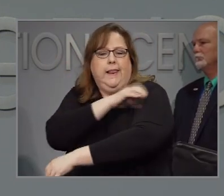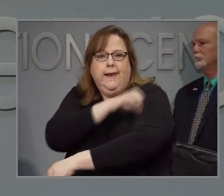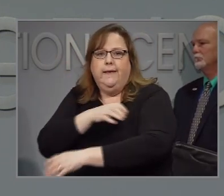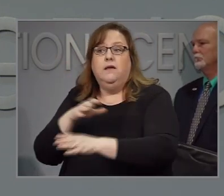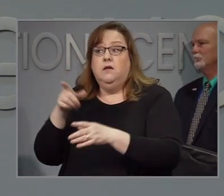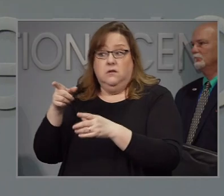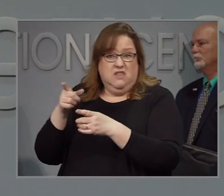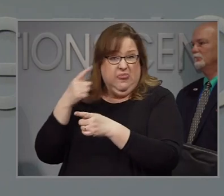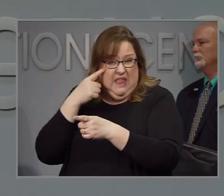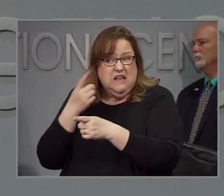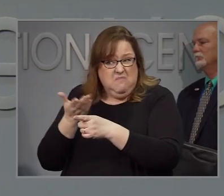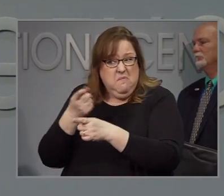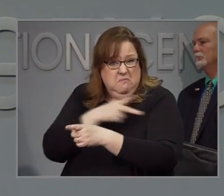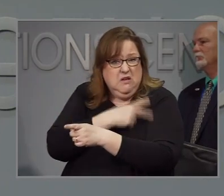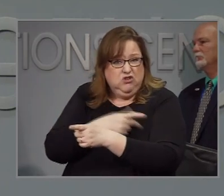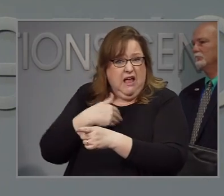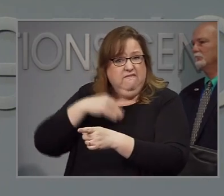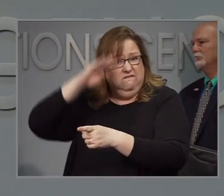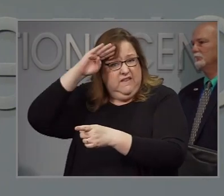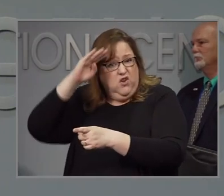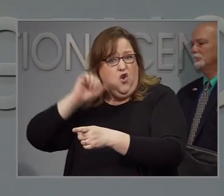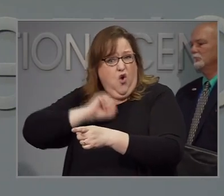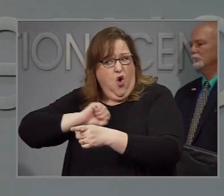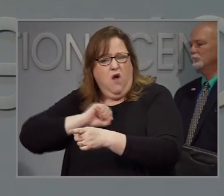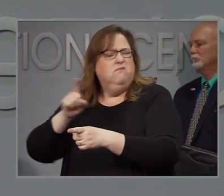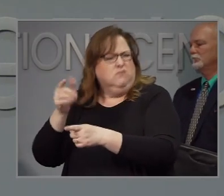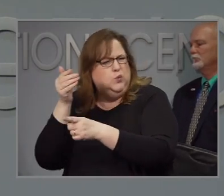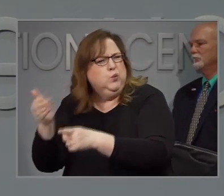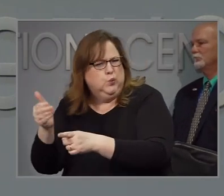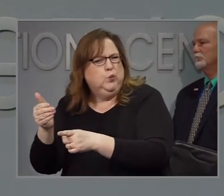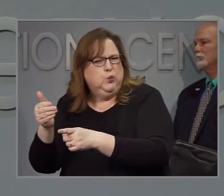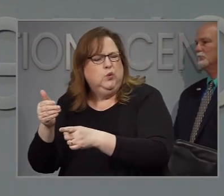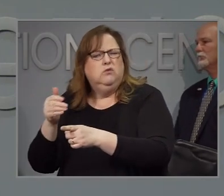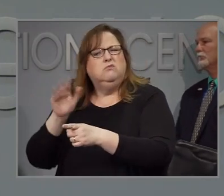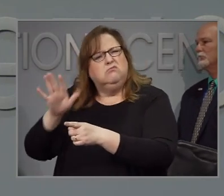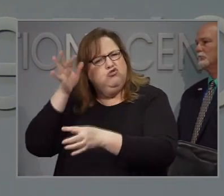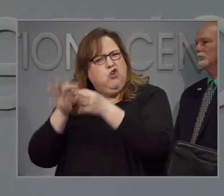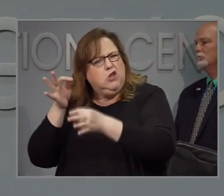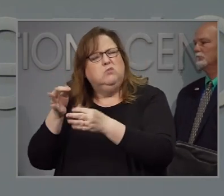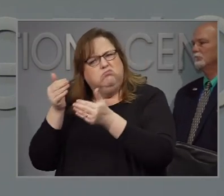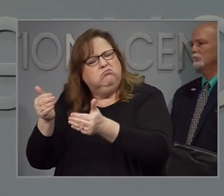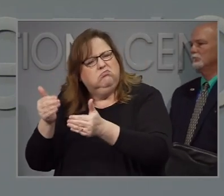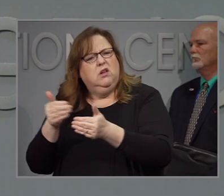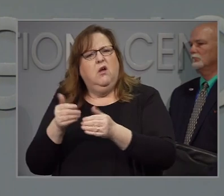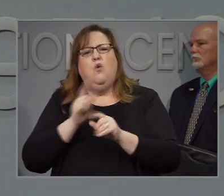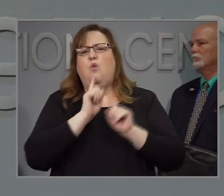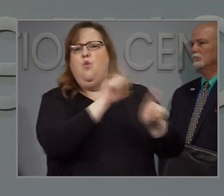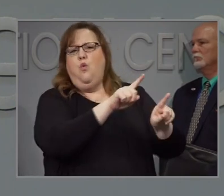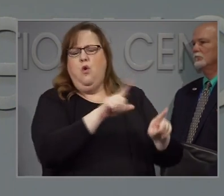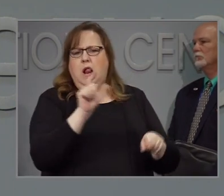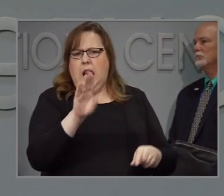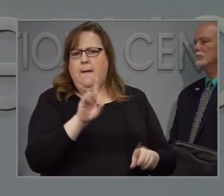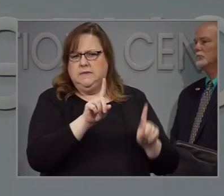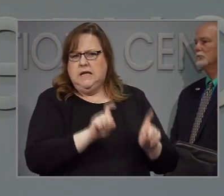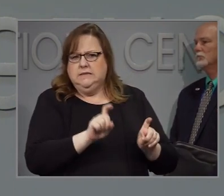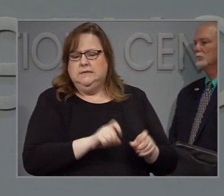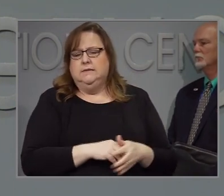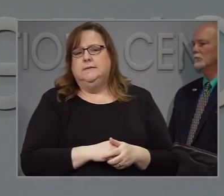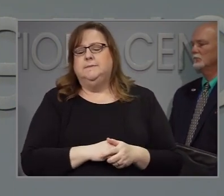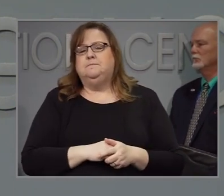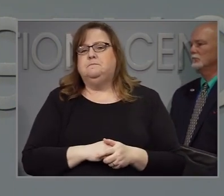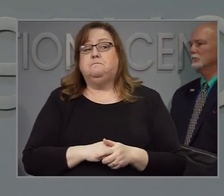cough, that they should use their clinical judgment and order lab tests. We continue to use our state public